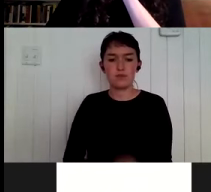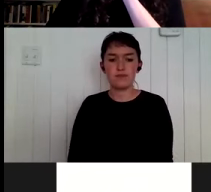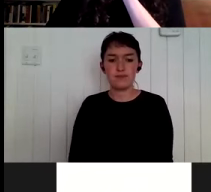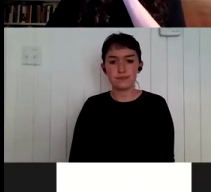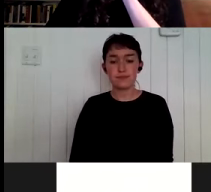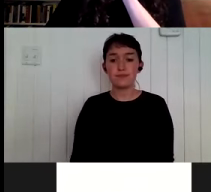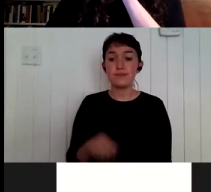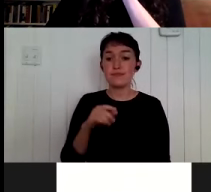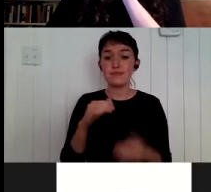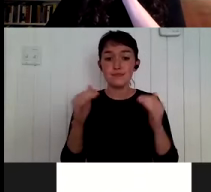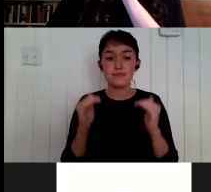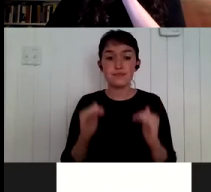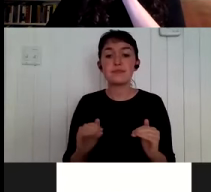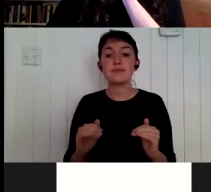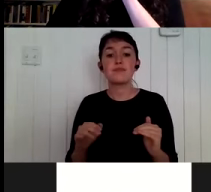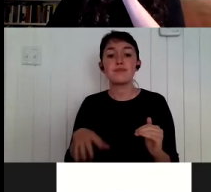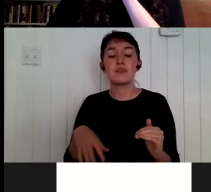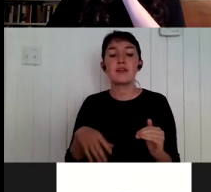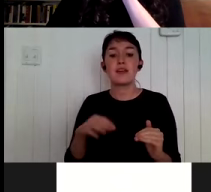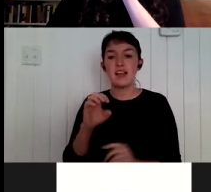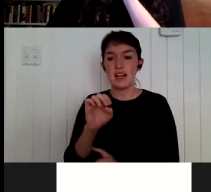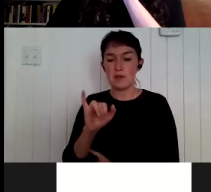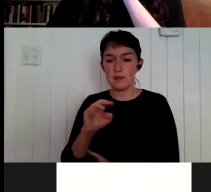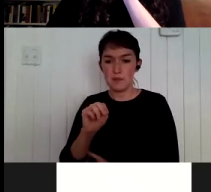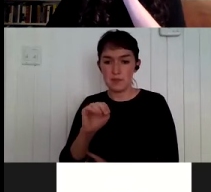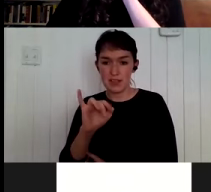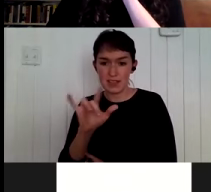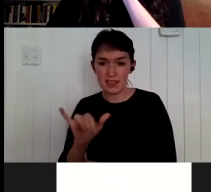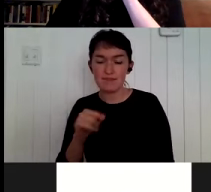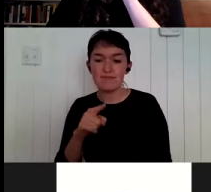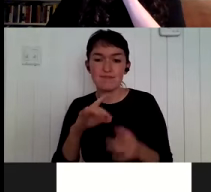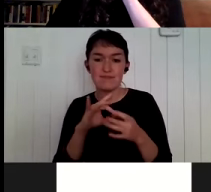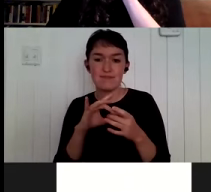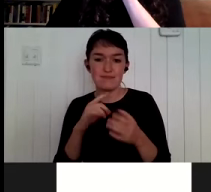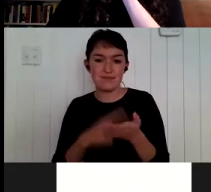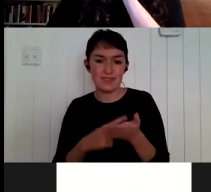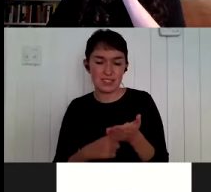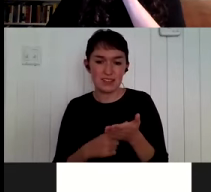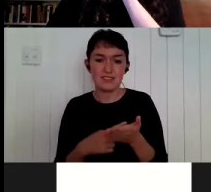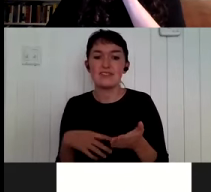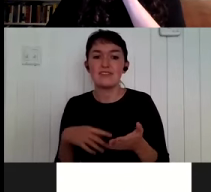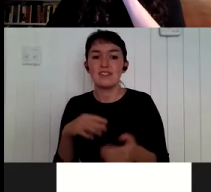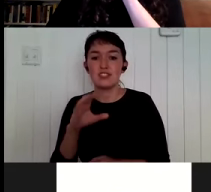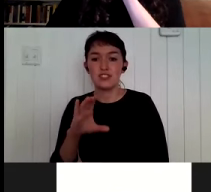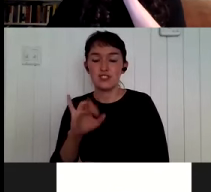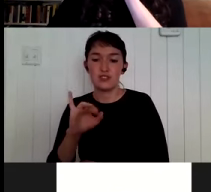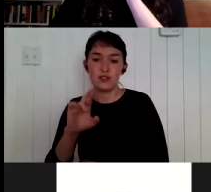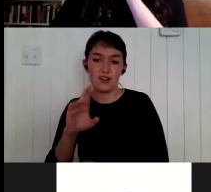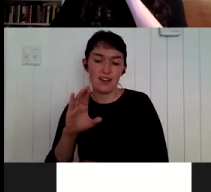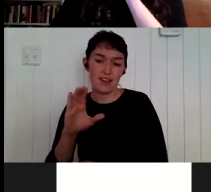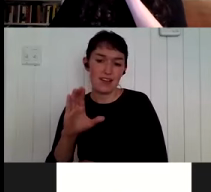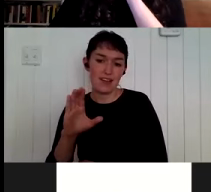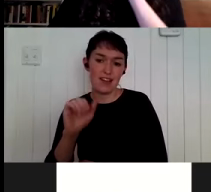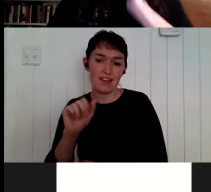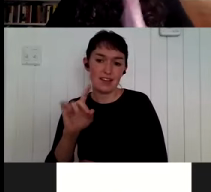on circadian rhythms quite a bit and how that's intimately related to sleep. And there's many theories about how